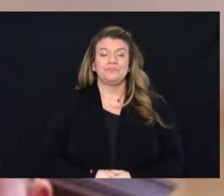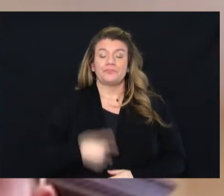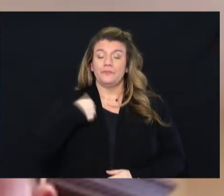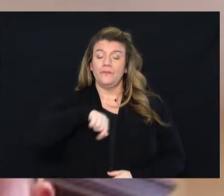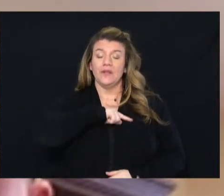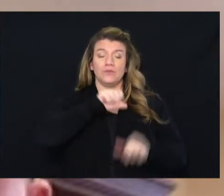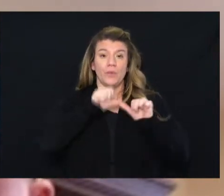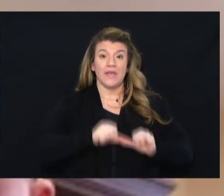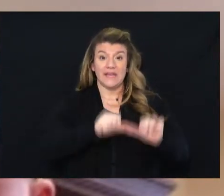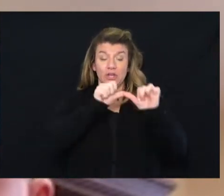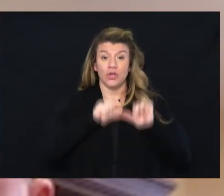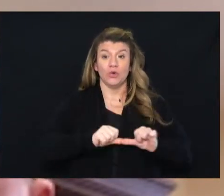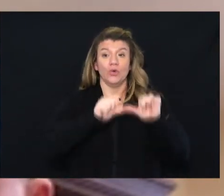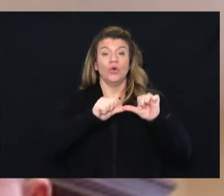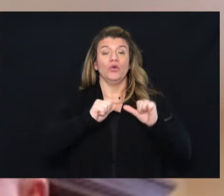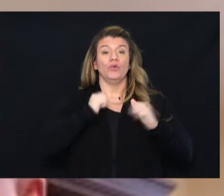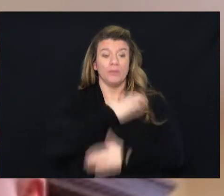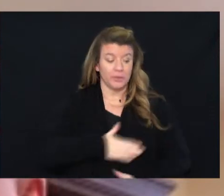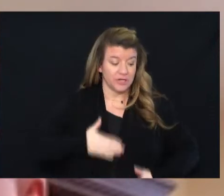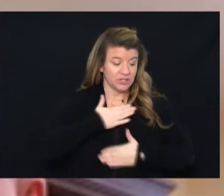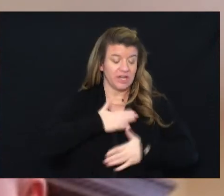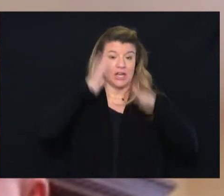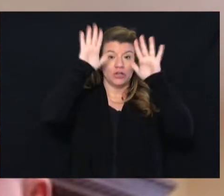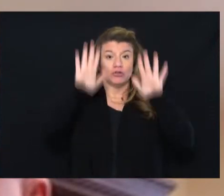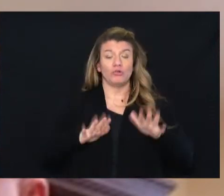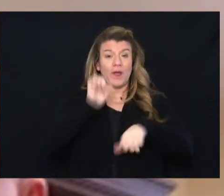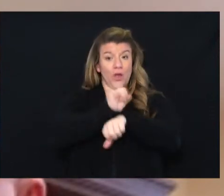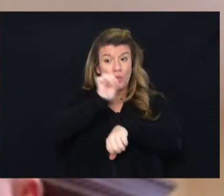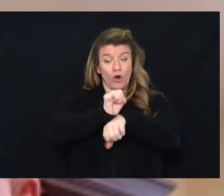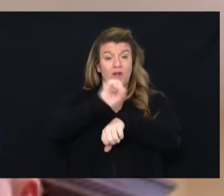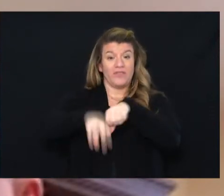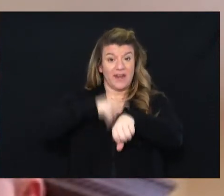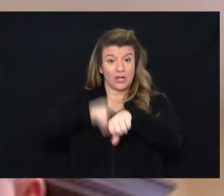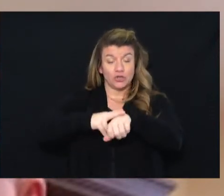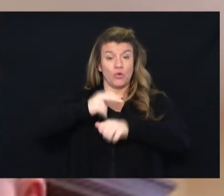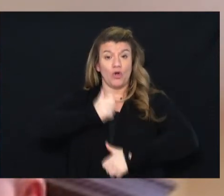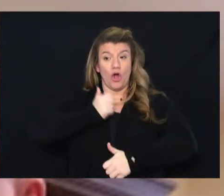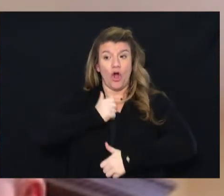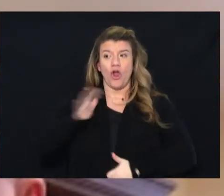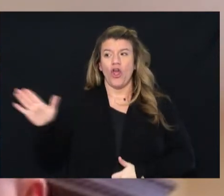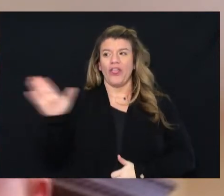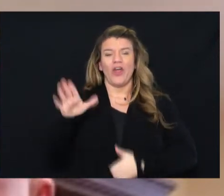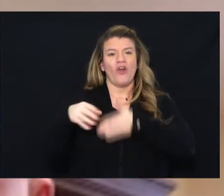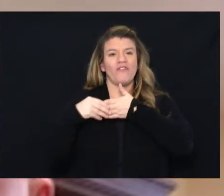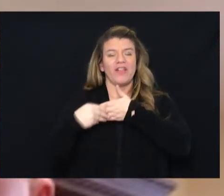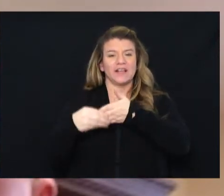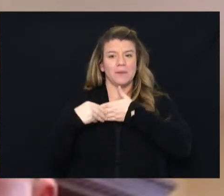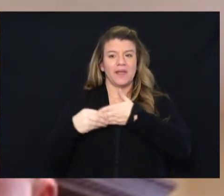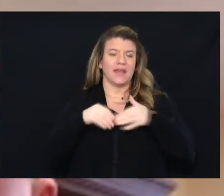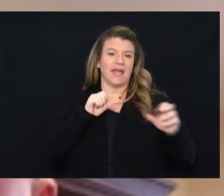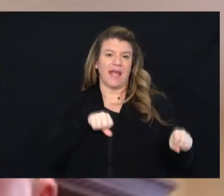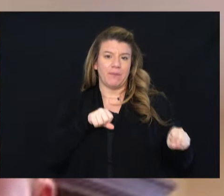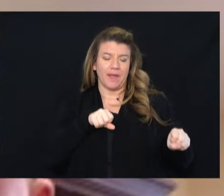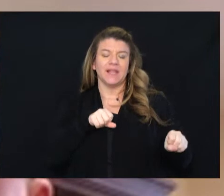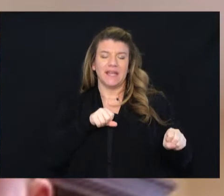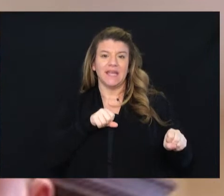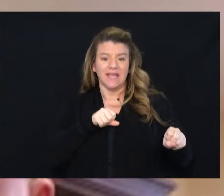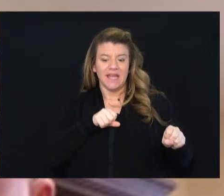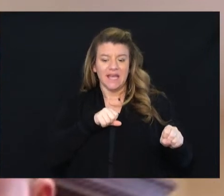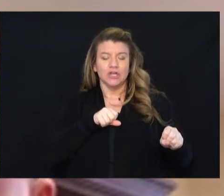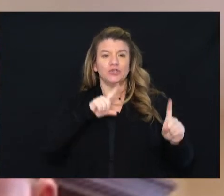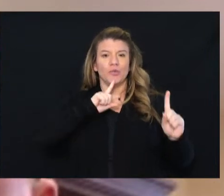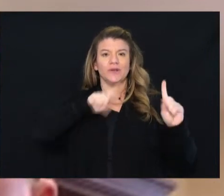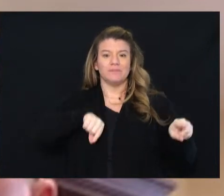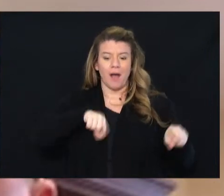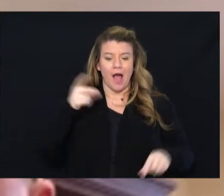continue to appreciate the great work of the National Guard, their flexibility and capability to